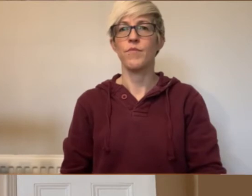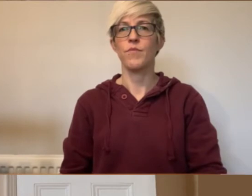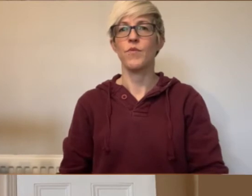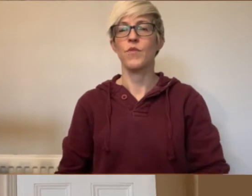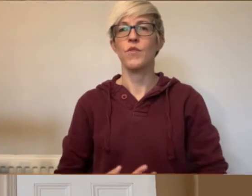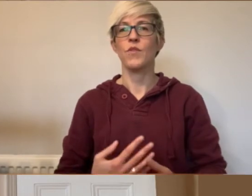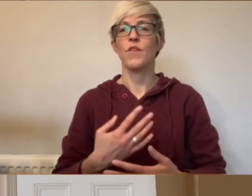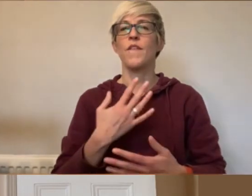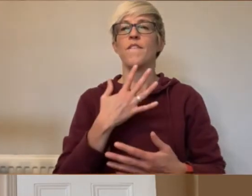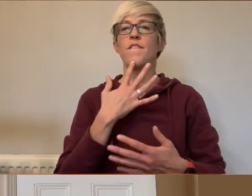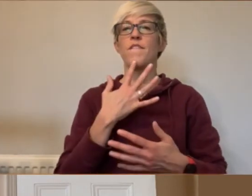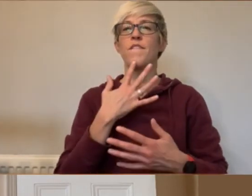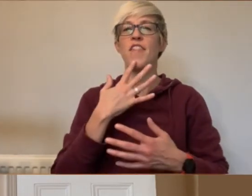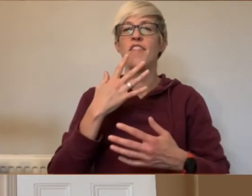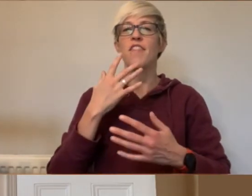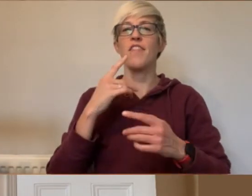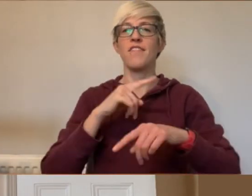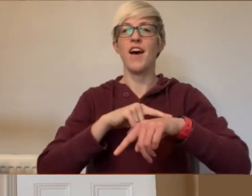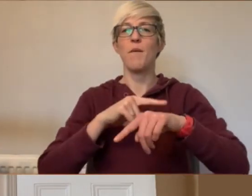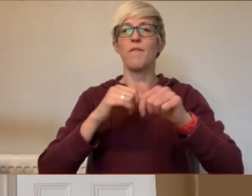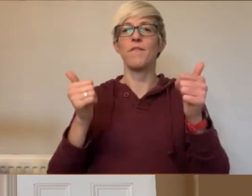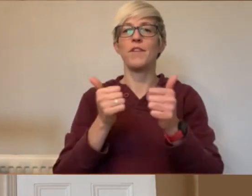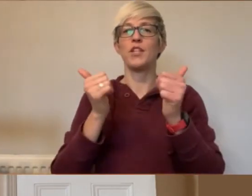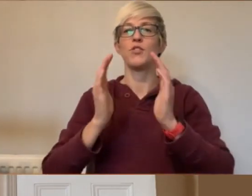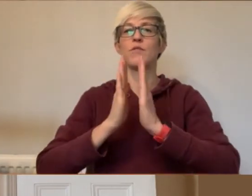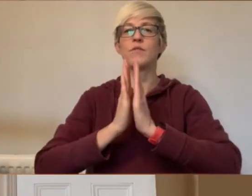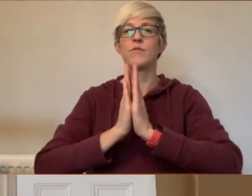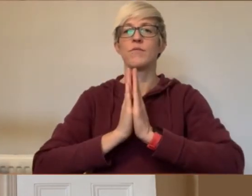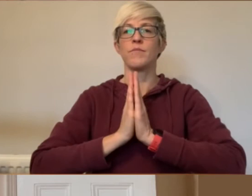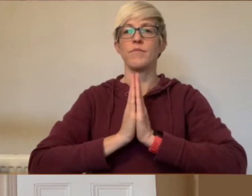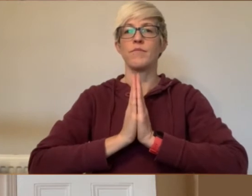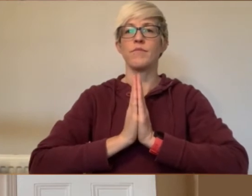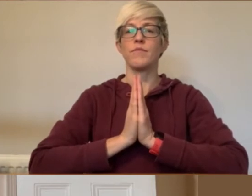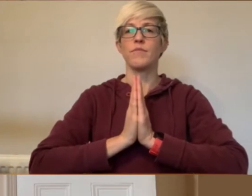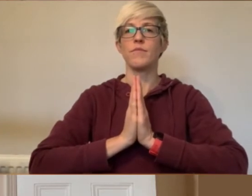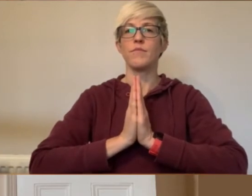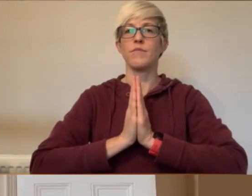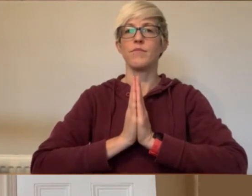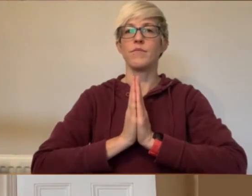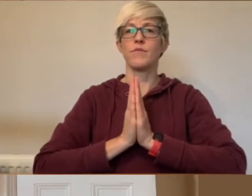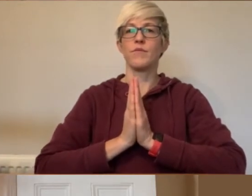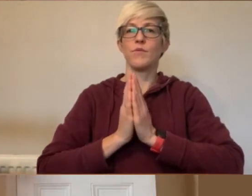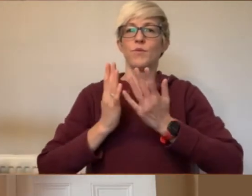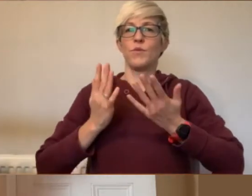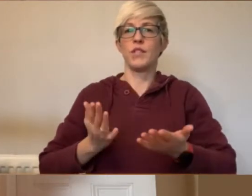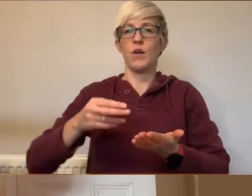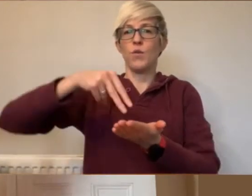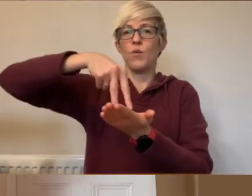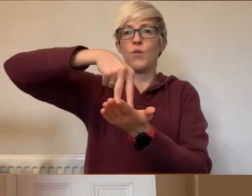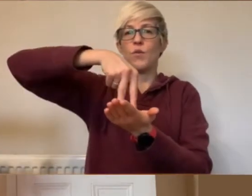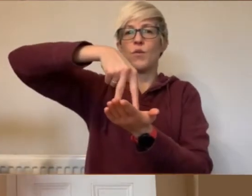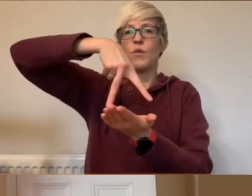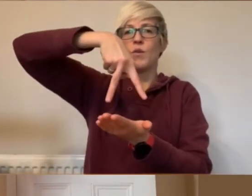Finishing that 5th round with the hands in at the heart space, so in at our chest. And we're going to take the feet